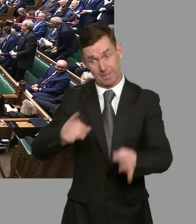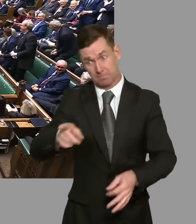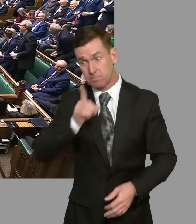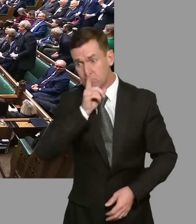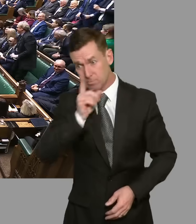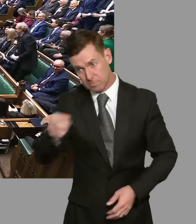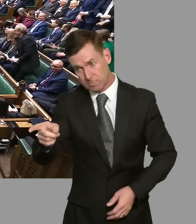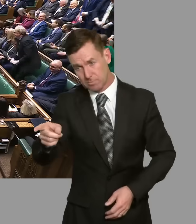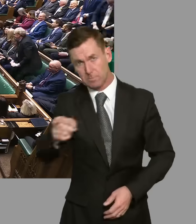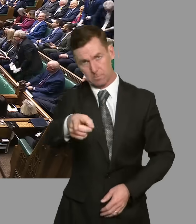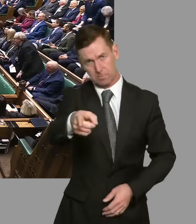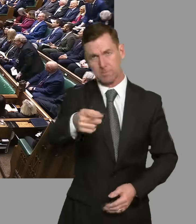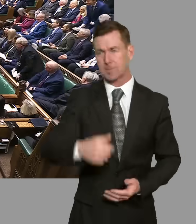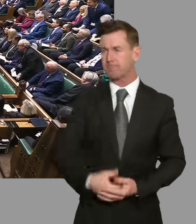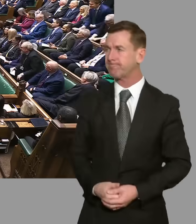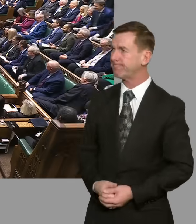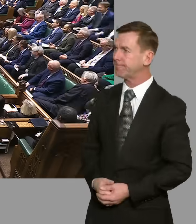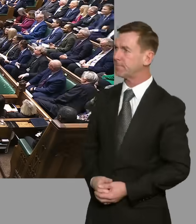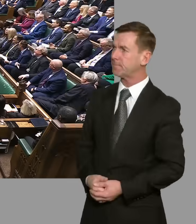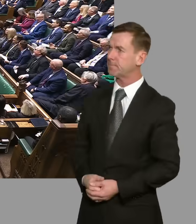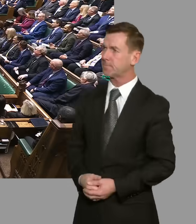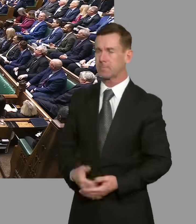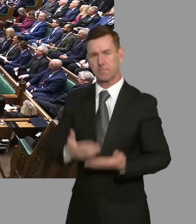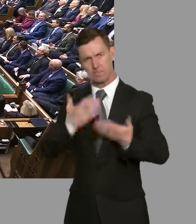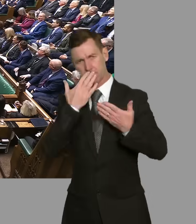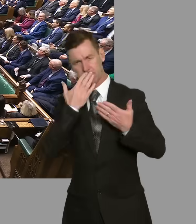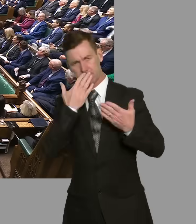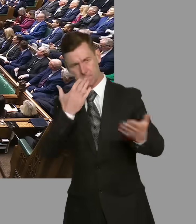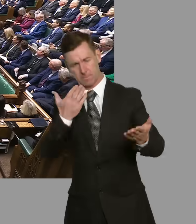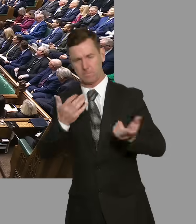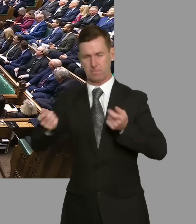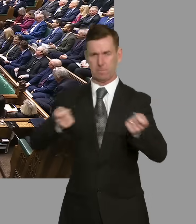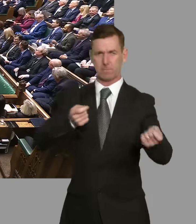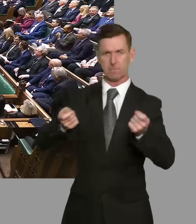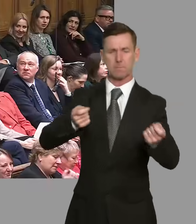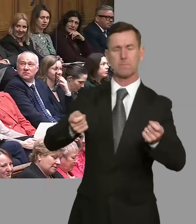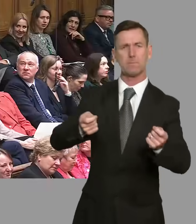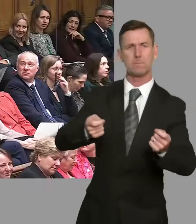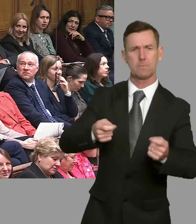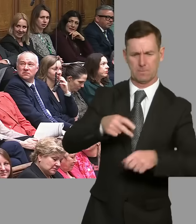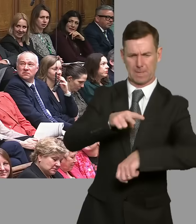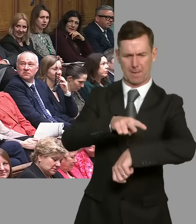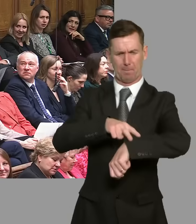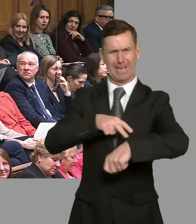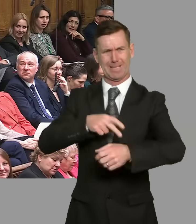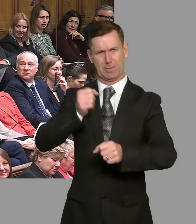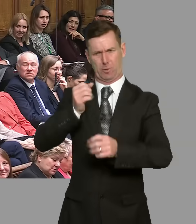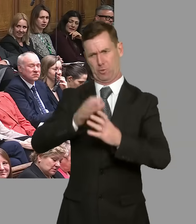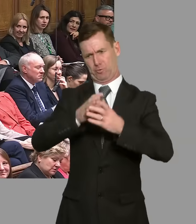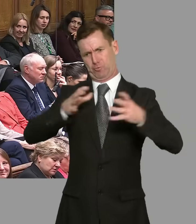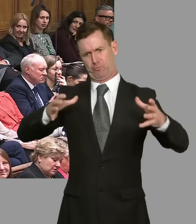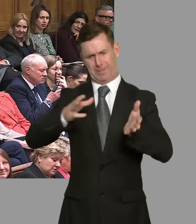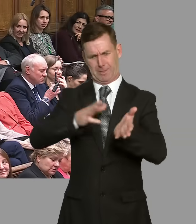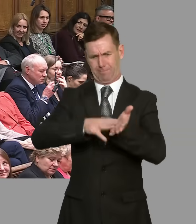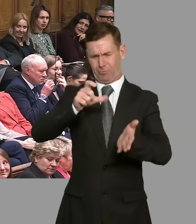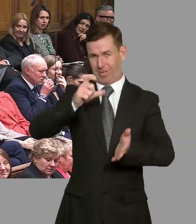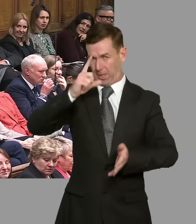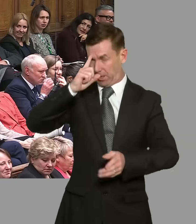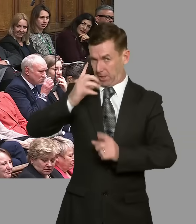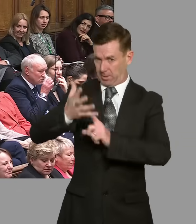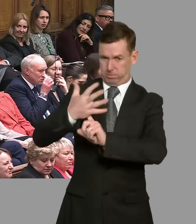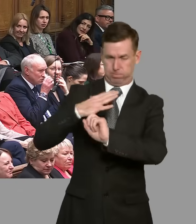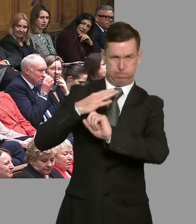Greater Manchester are facing exceptional pressures as they work to keep our communities safe from horrific terror